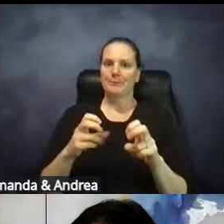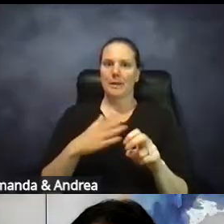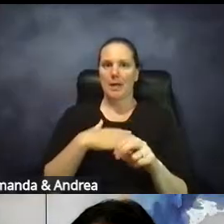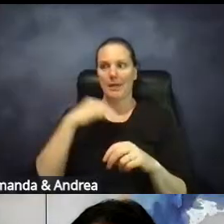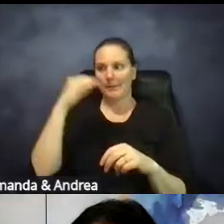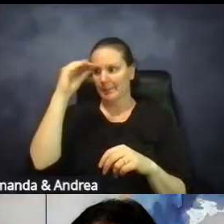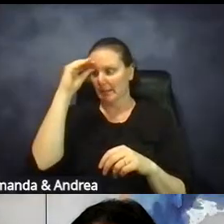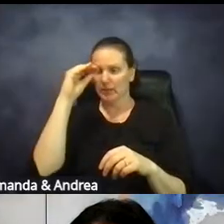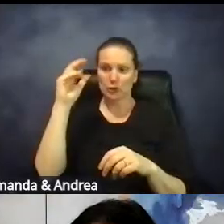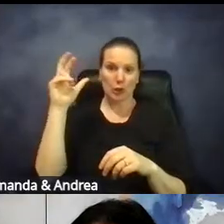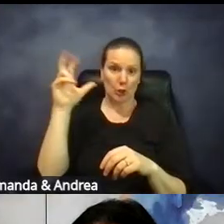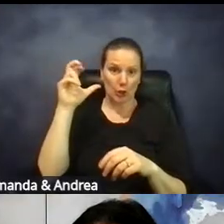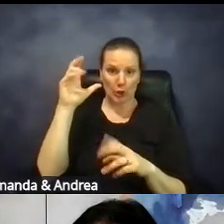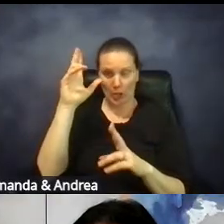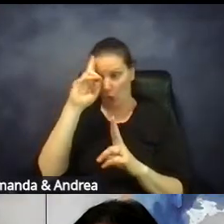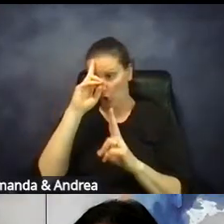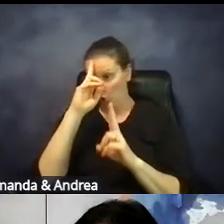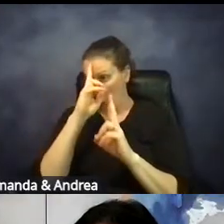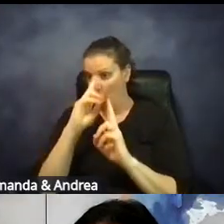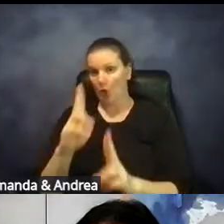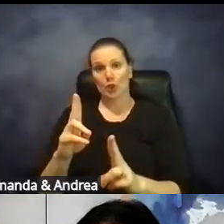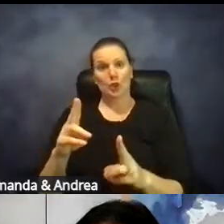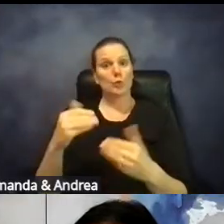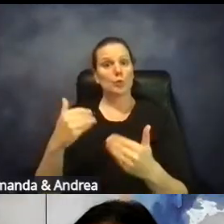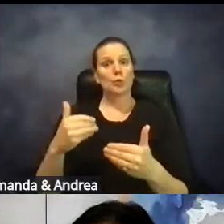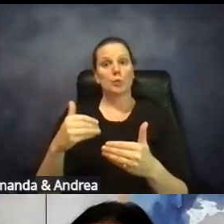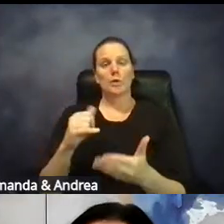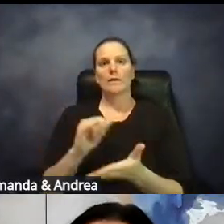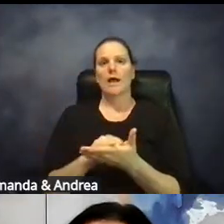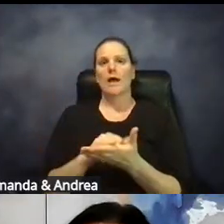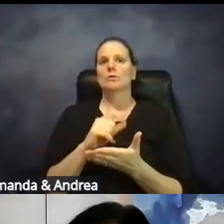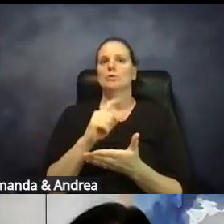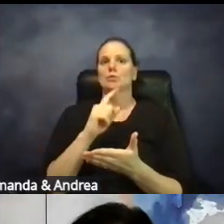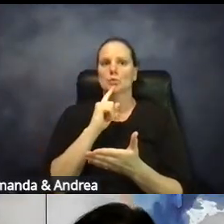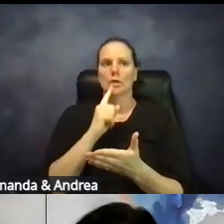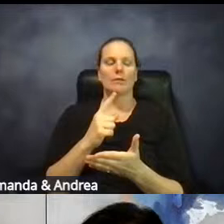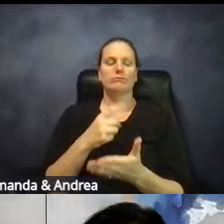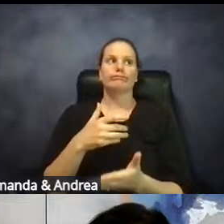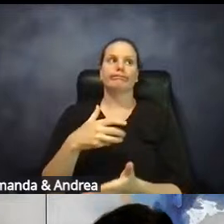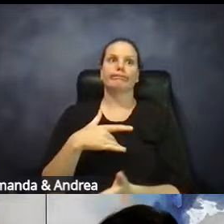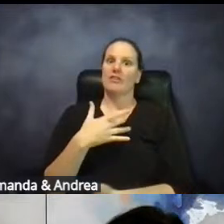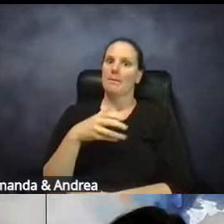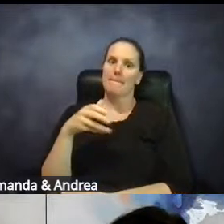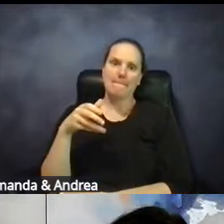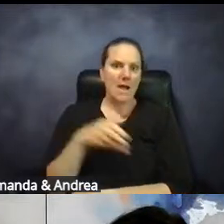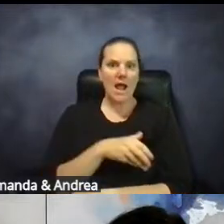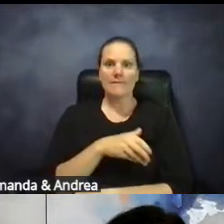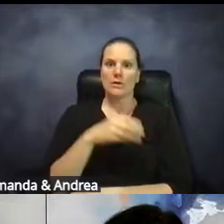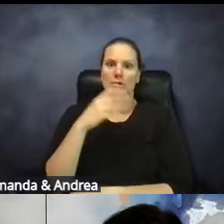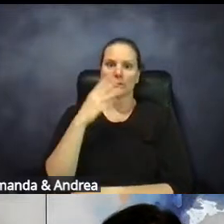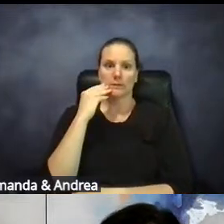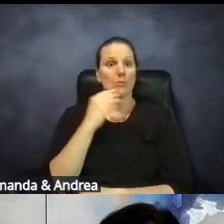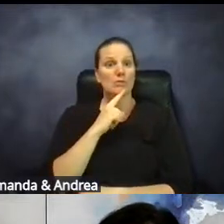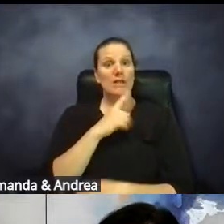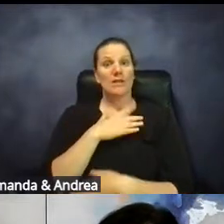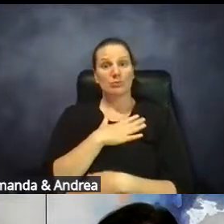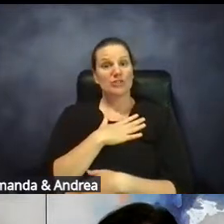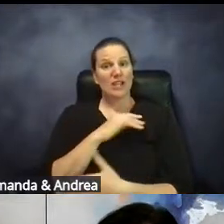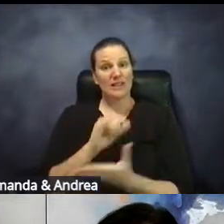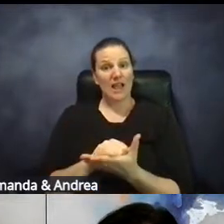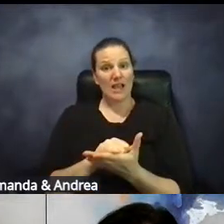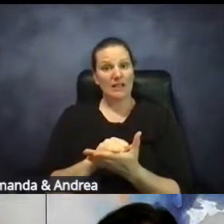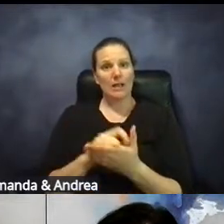heard and honored was just a really kind of powerful experience for me. So I appreciated that very much about